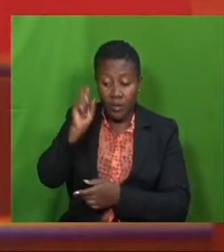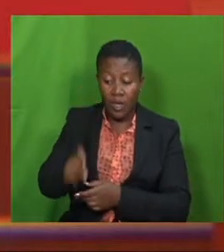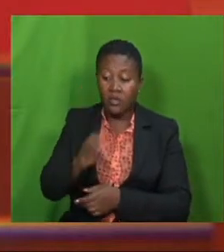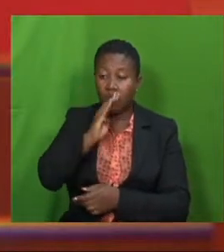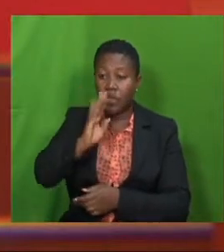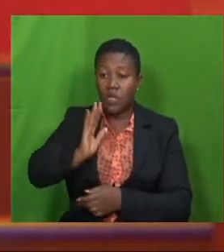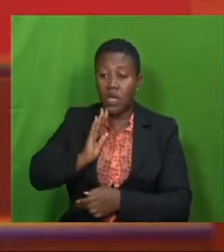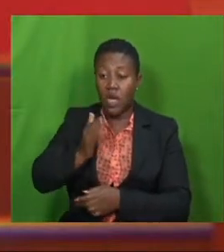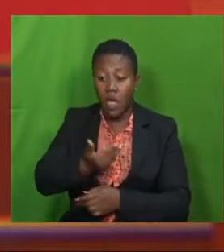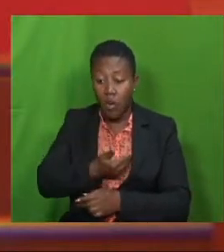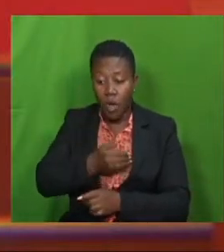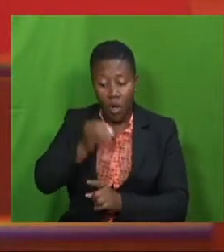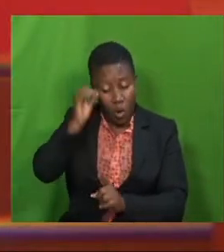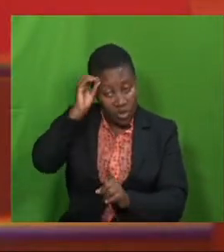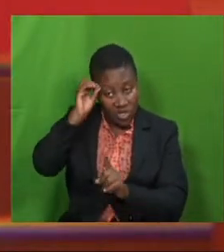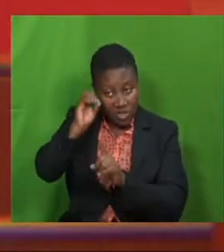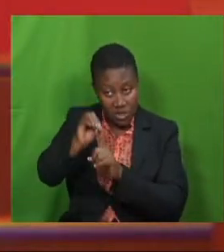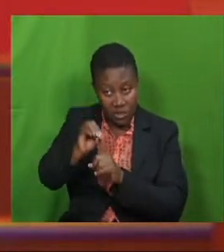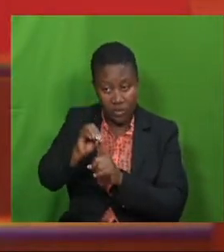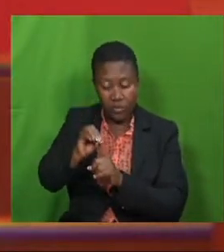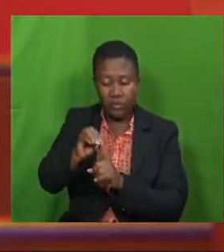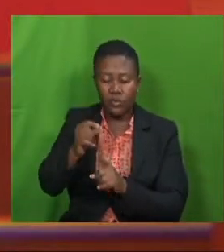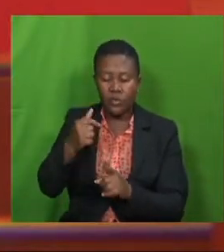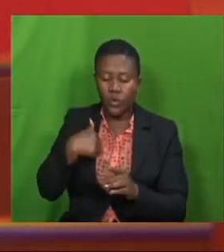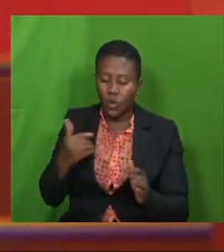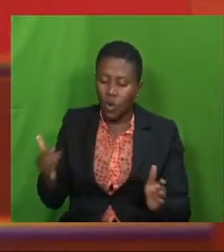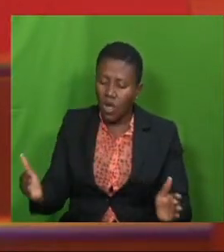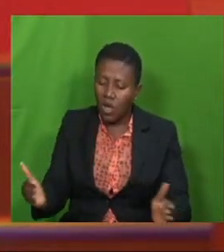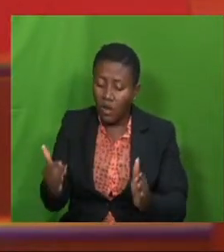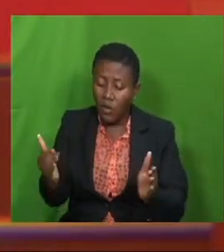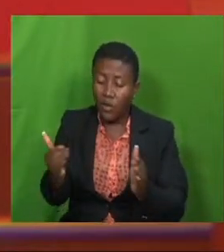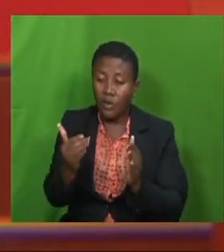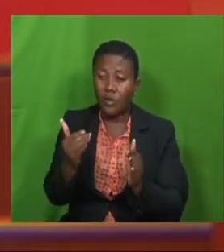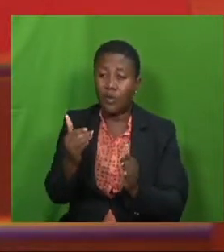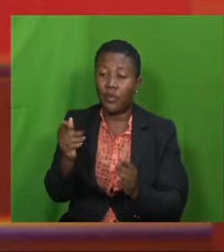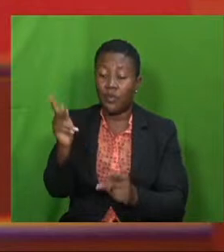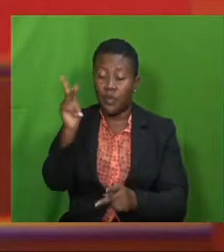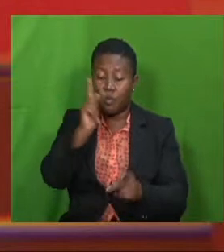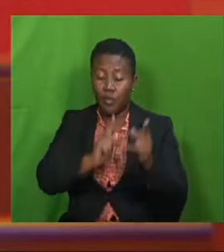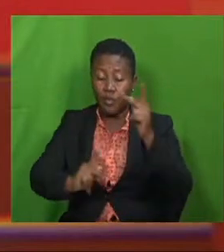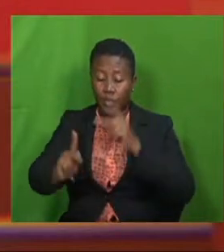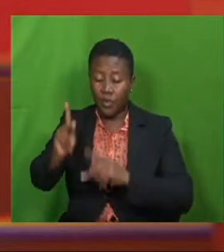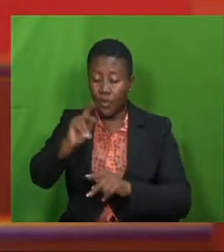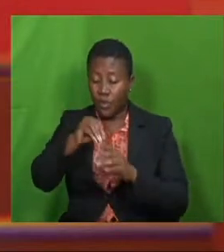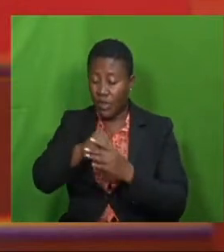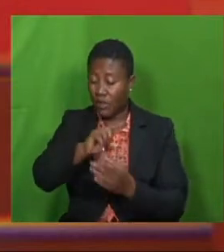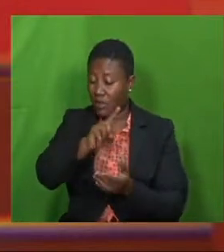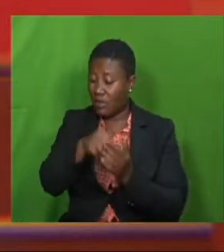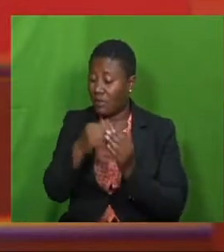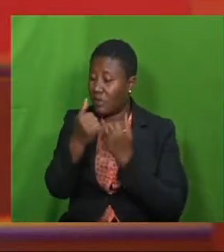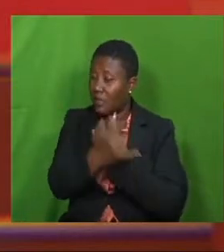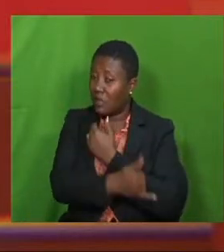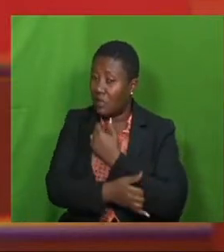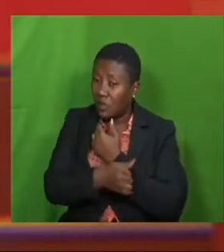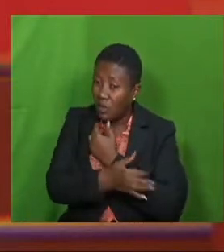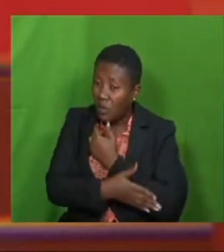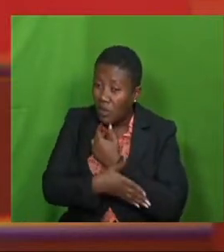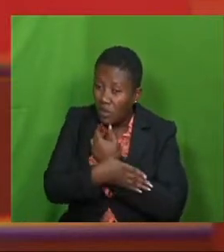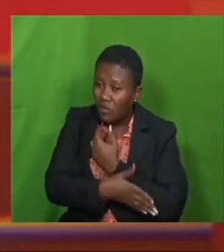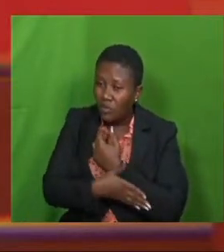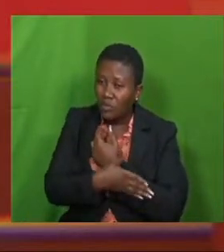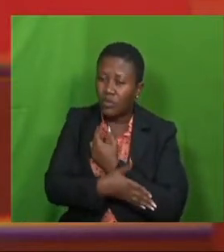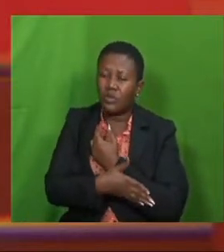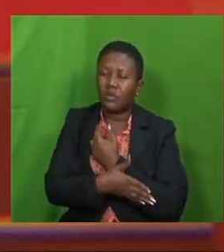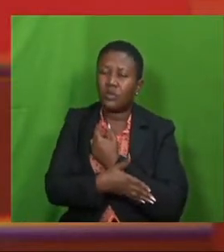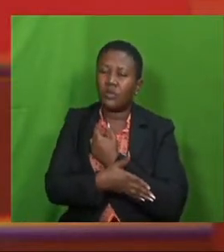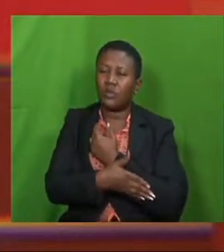overriding objectives. I encourage the people of this country not to despair, but